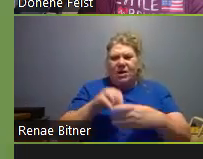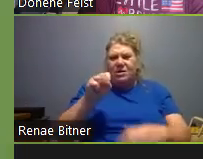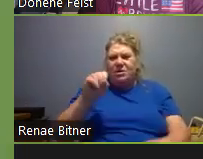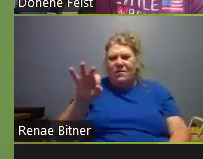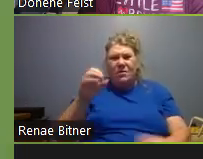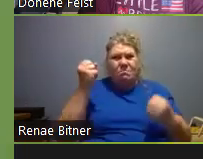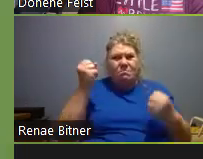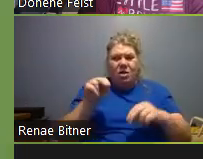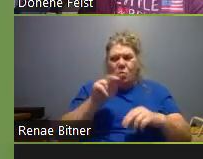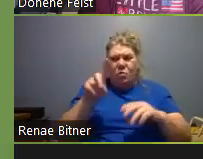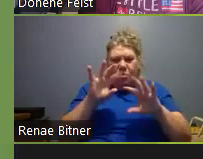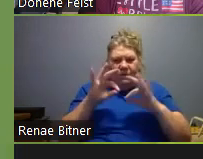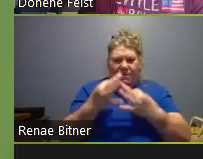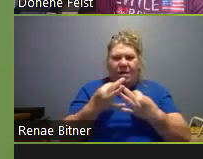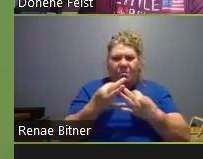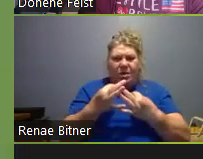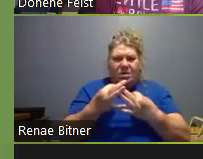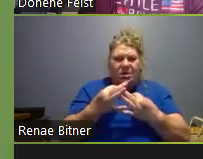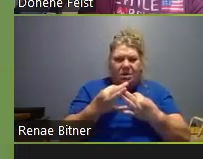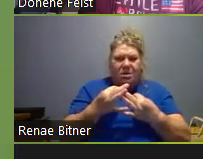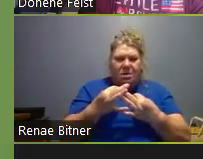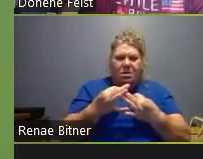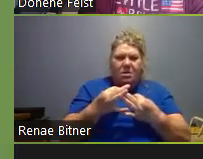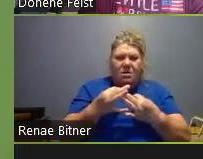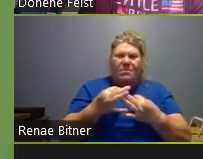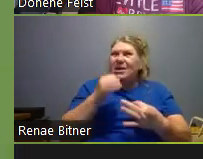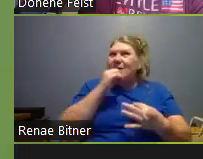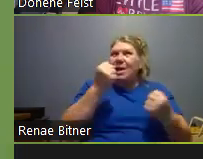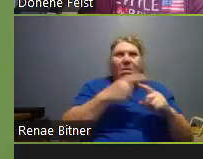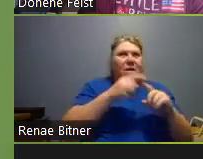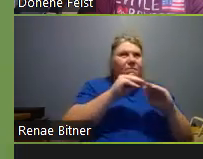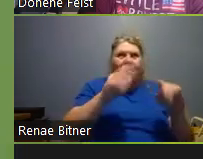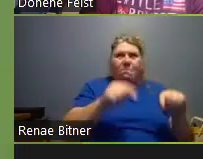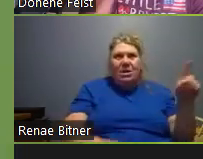Dakota families that are going that direction. Not so many from Montana though. So